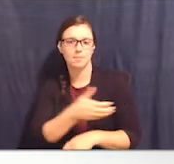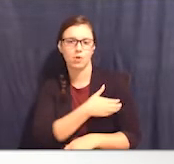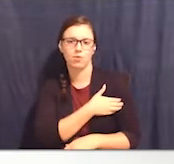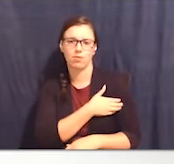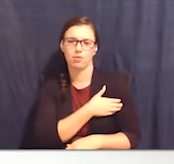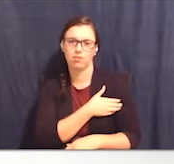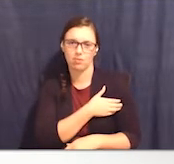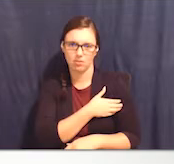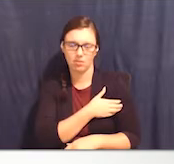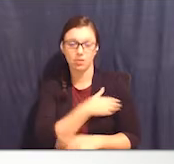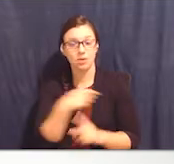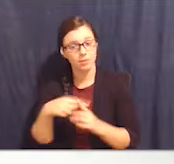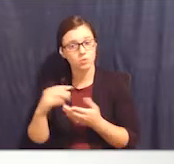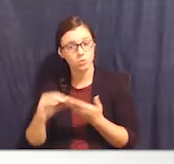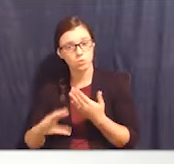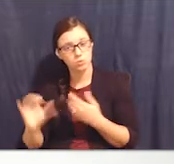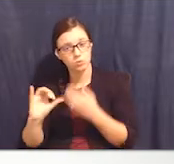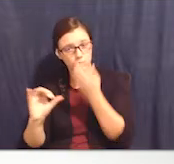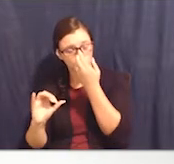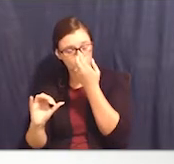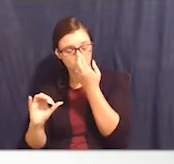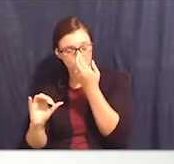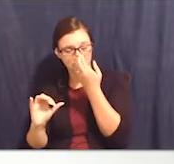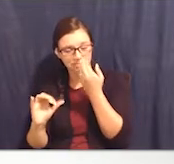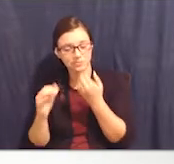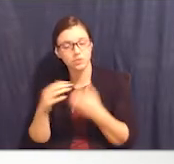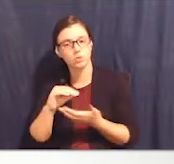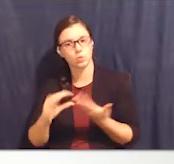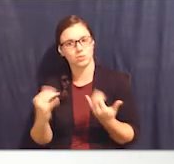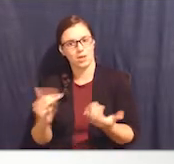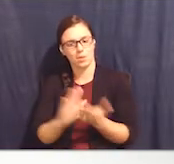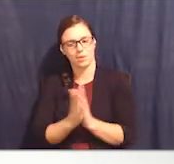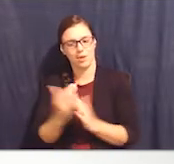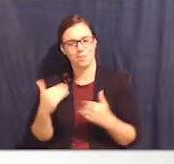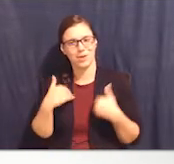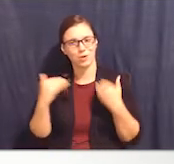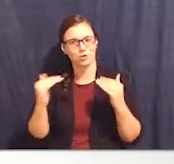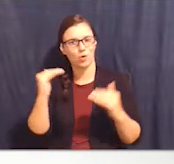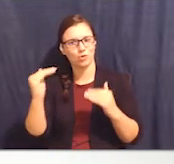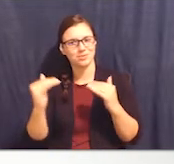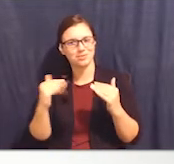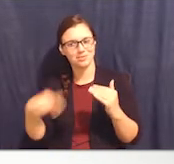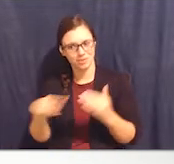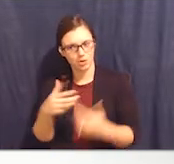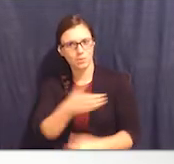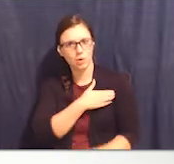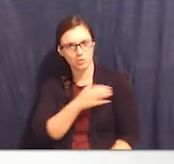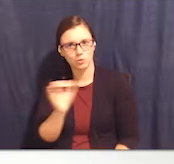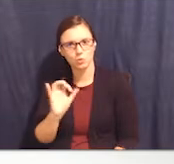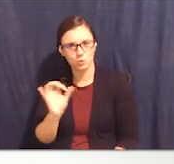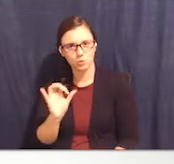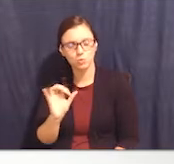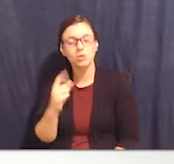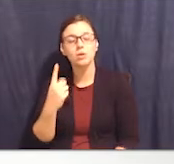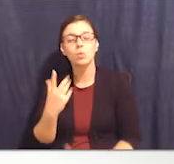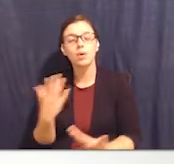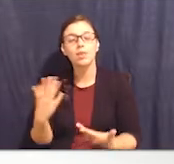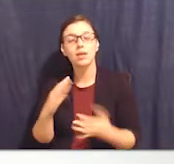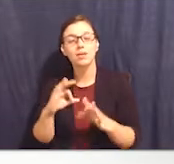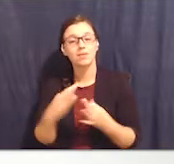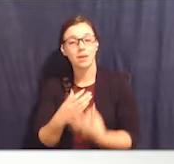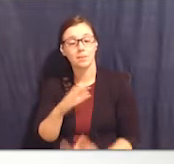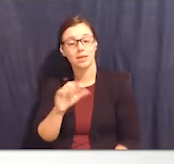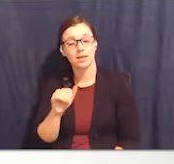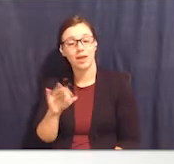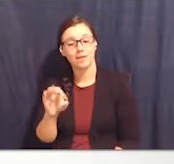we all know that students with intellectual disabilities going to college is relatively new. Now, yes, it's been around for probably 10